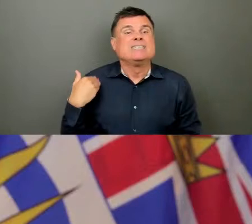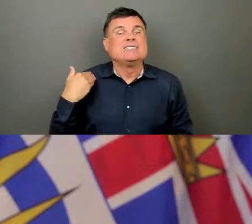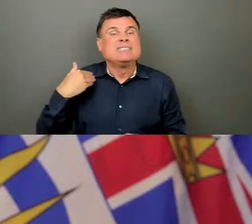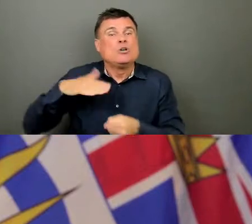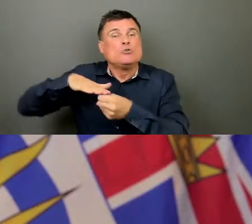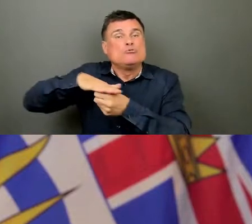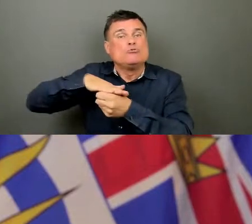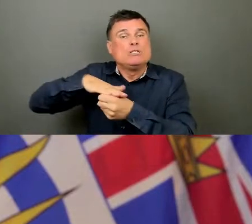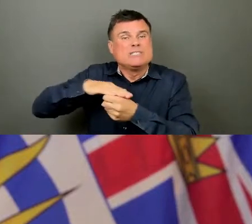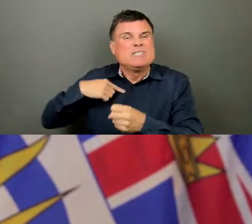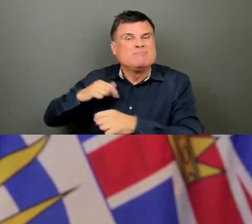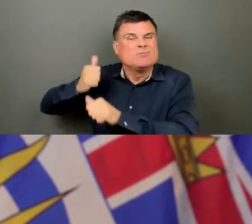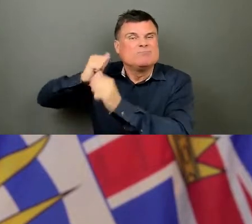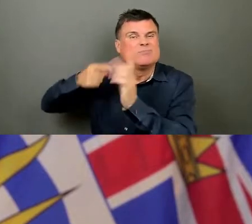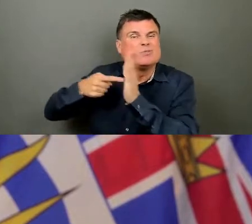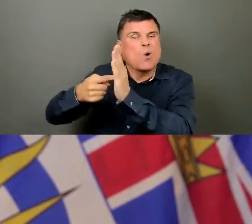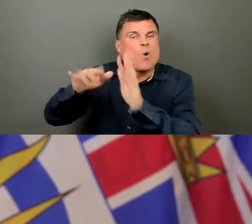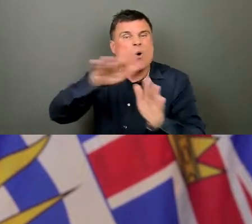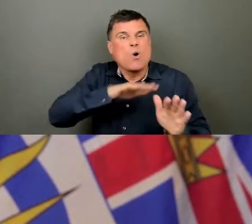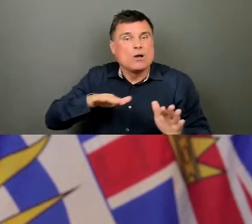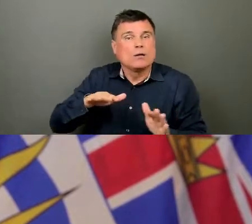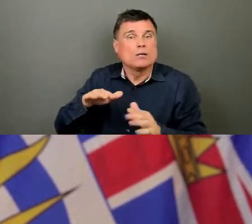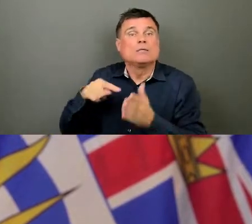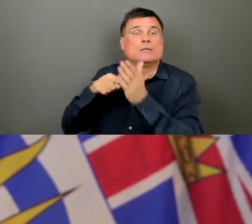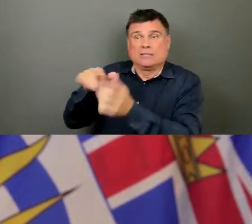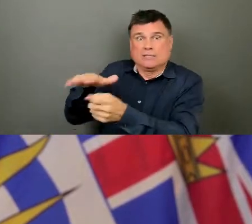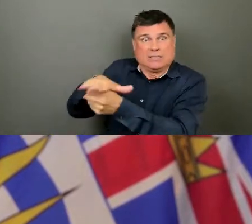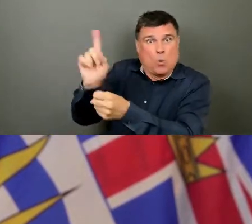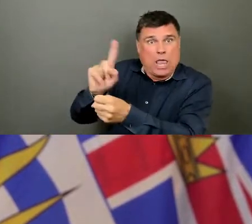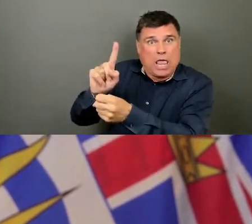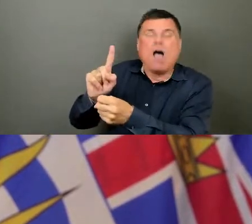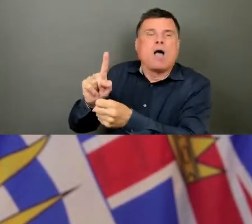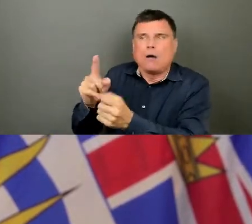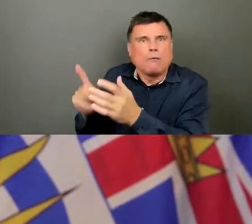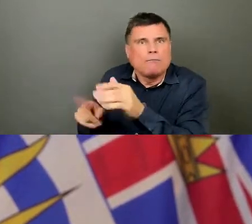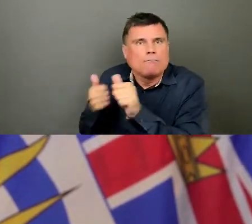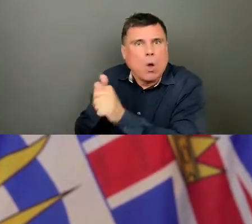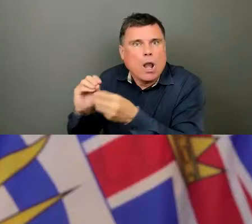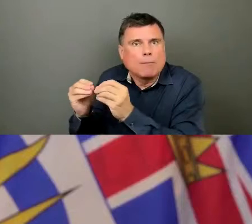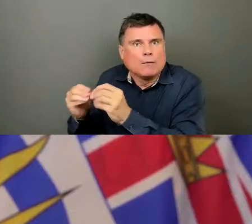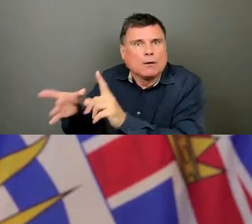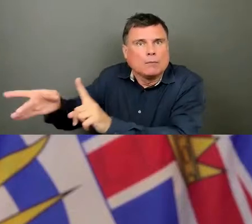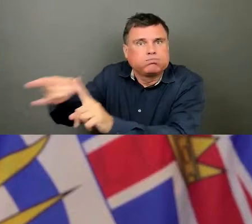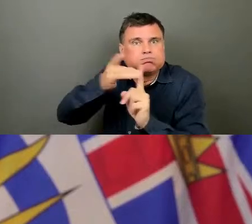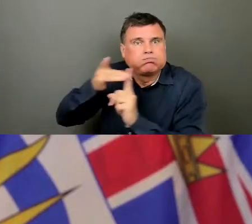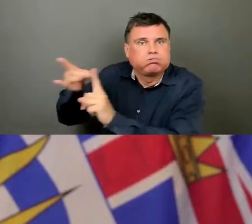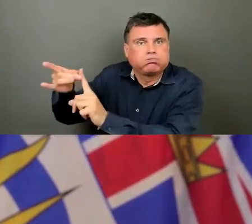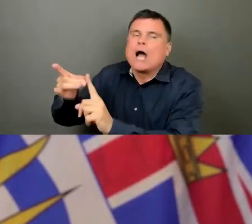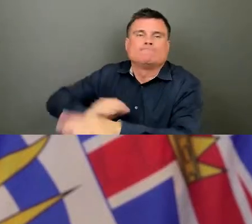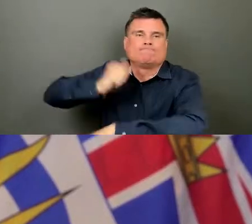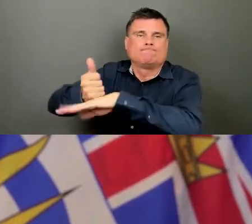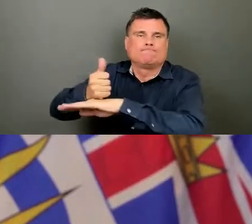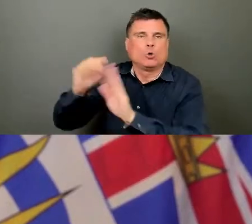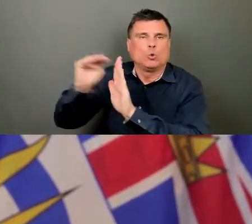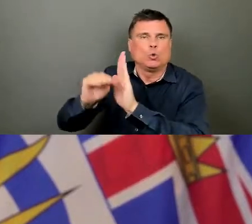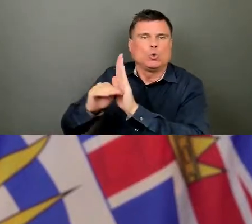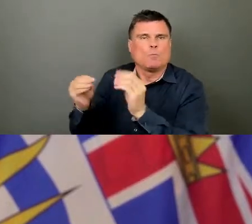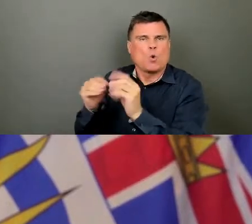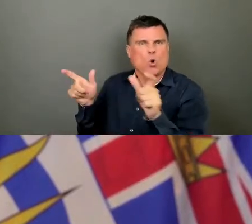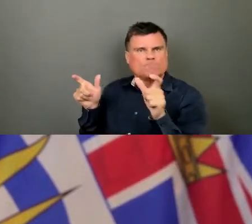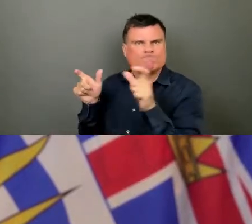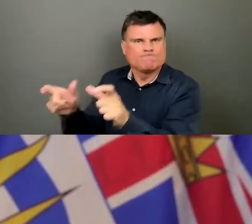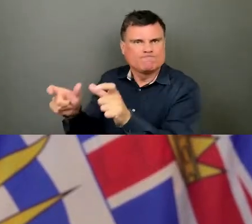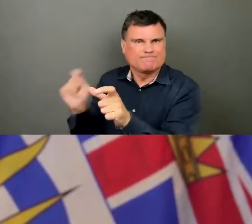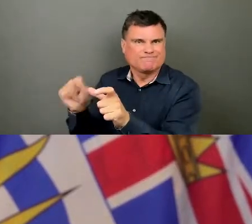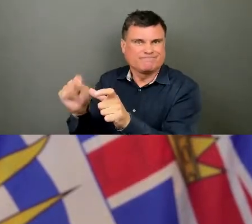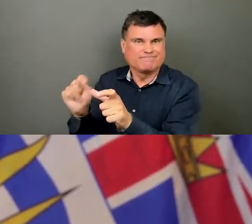place in areas where we are seeing those clusters and outbreaks that are spreading and affecting different parts of the community, whether